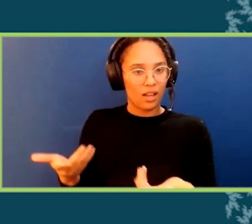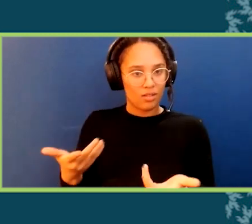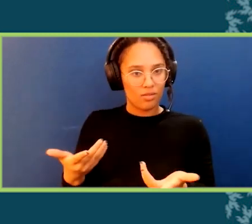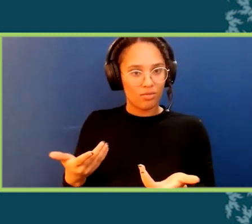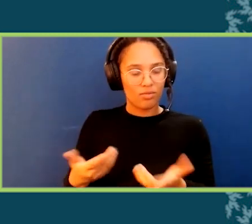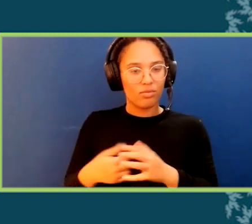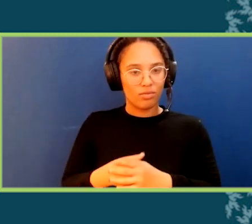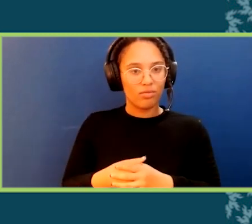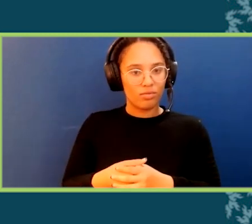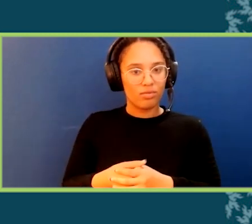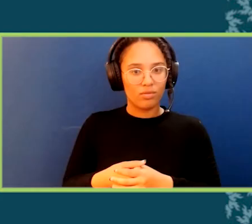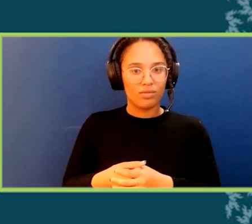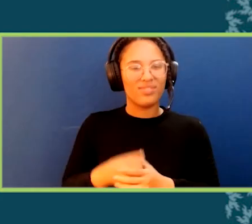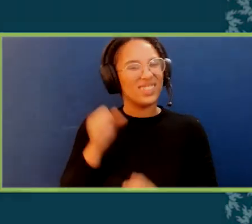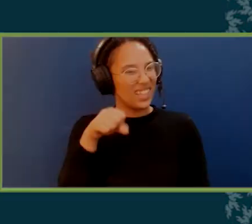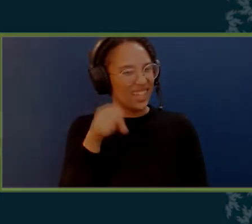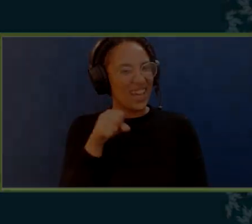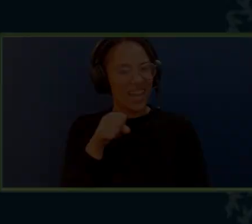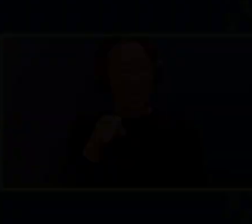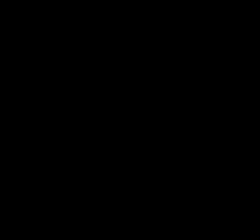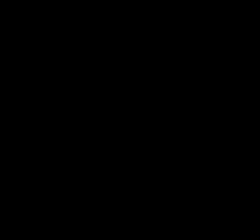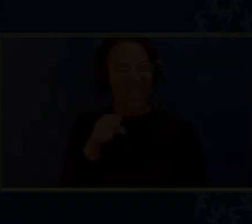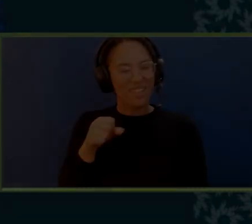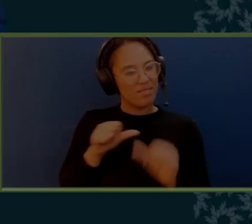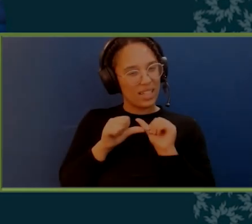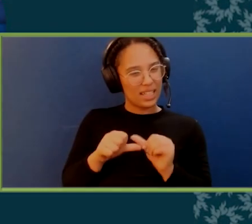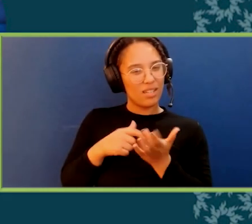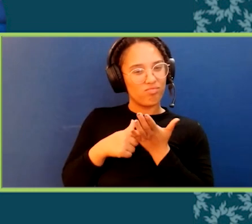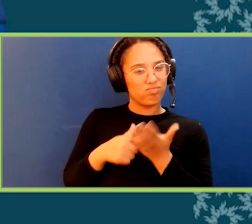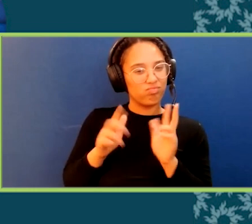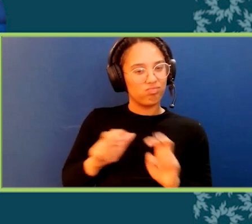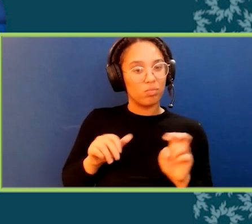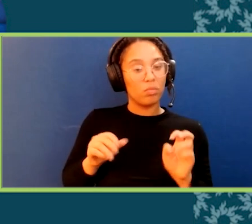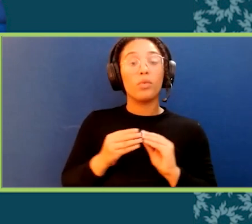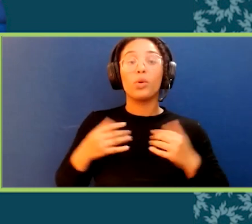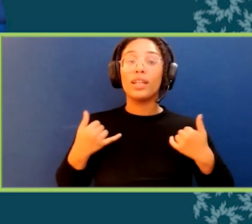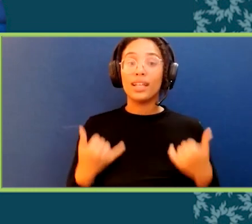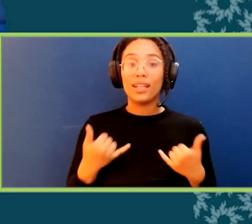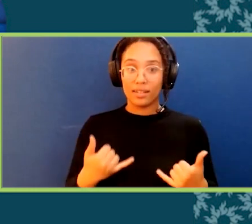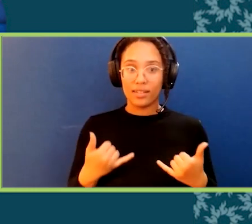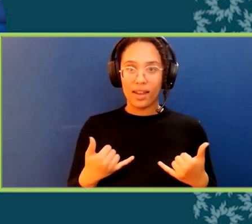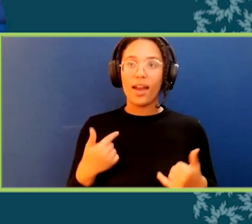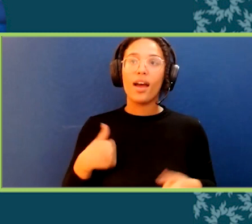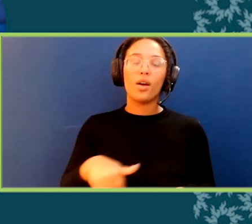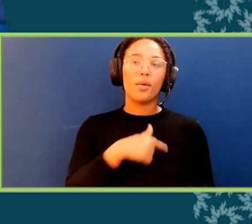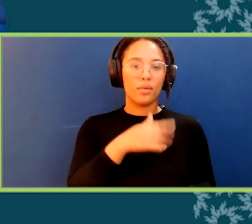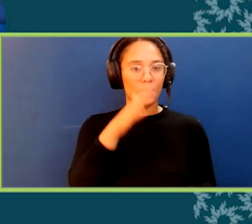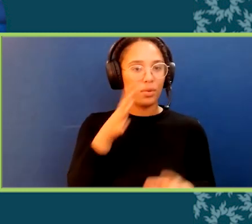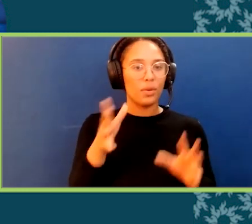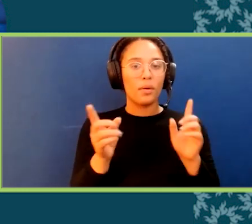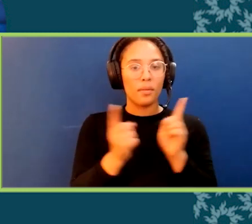else. Yeah, we're going to keep exploring this. Let us meet Minal